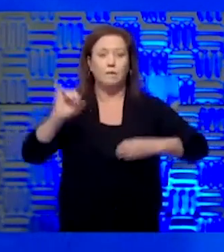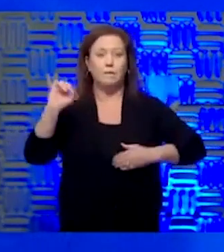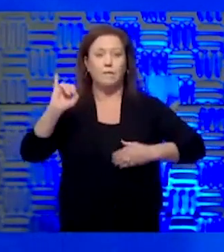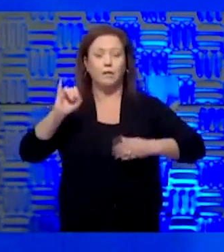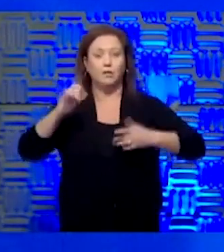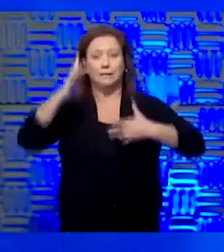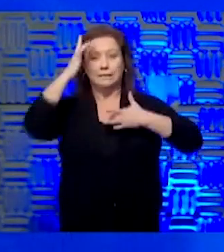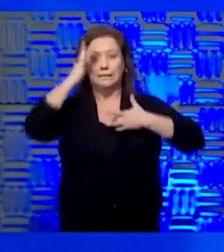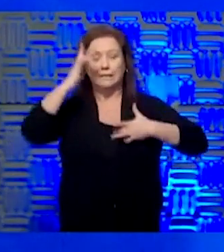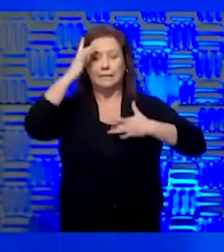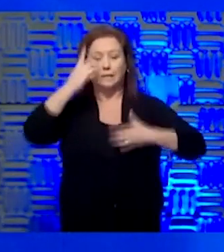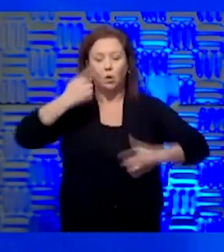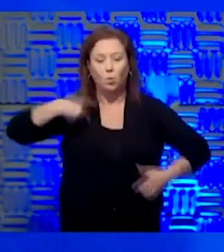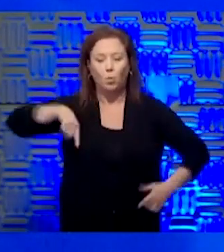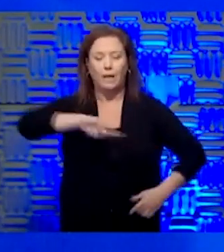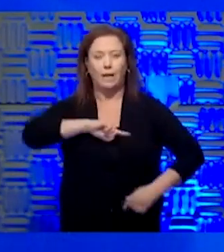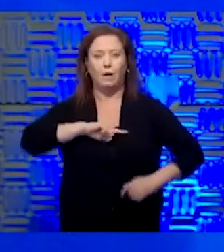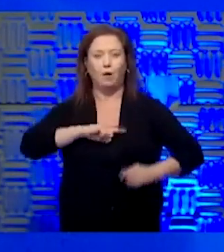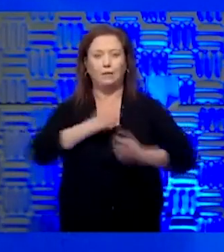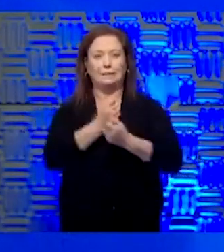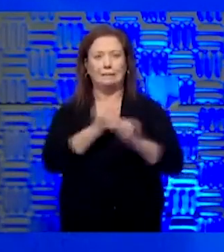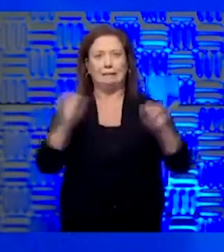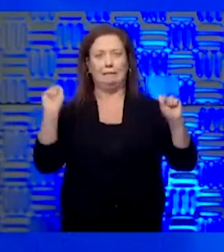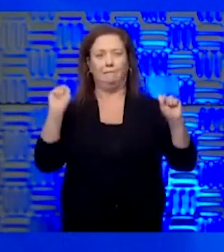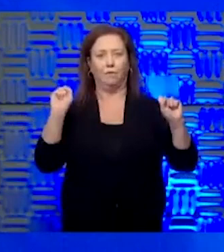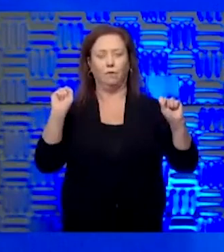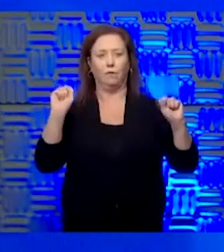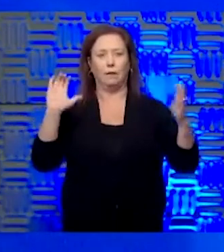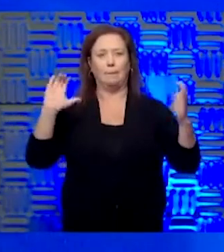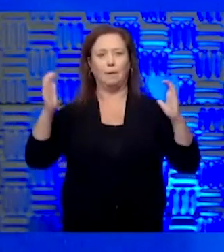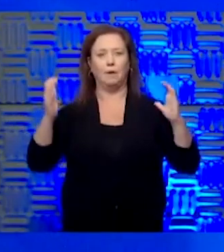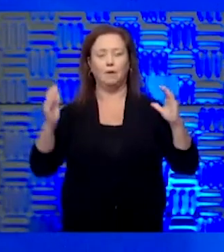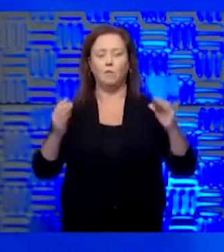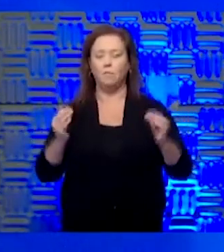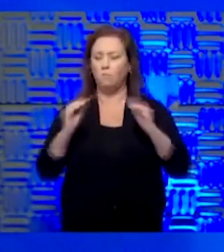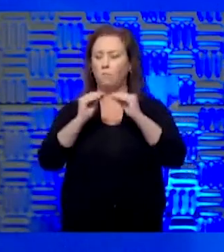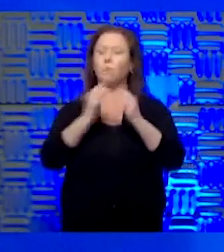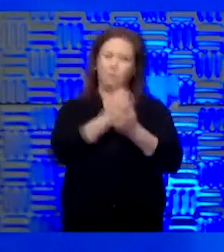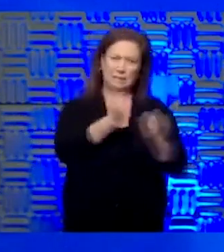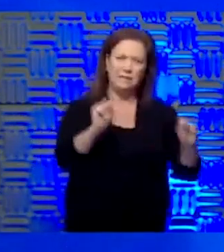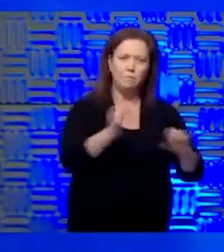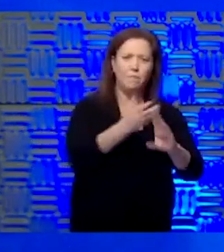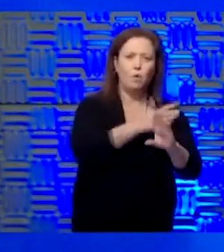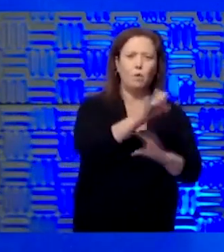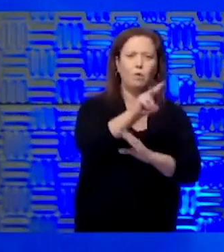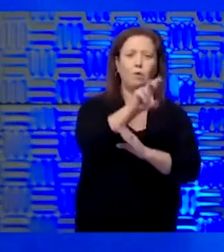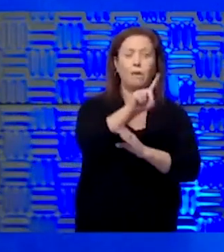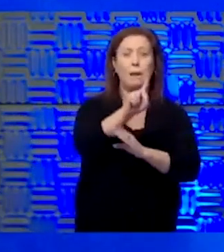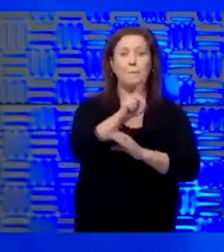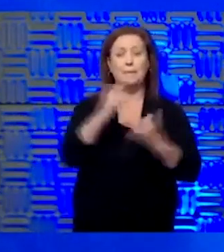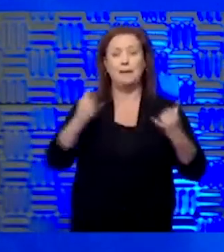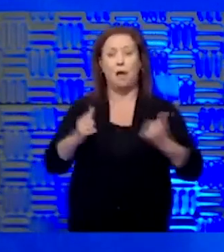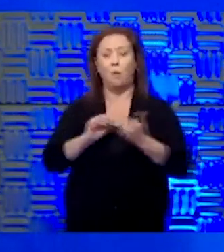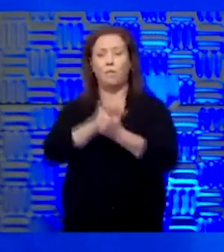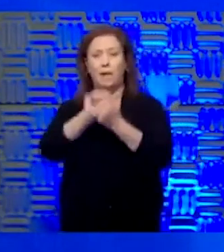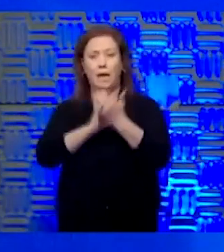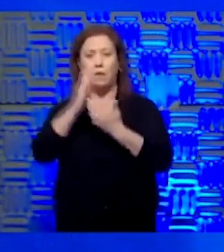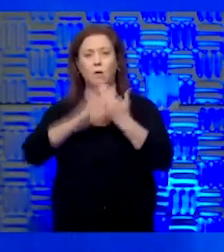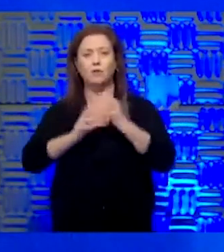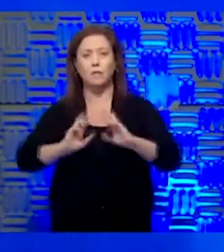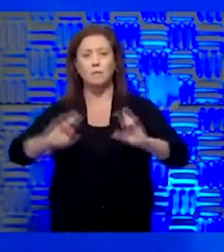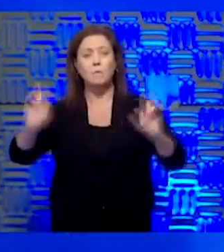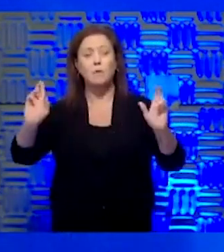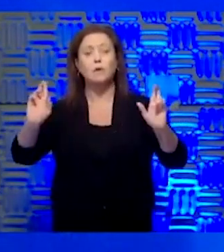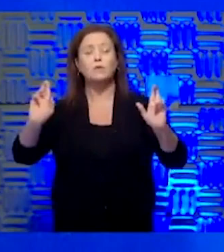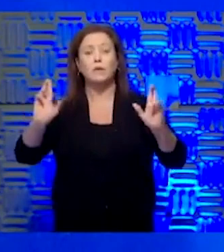are probably safer than we were before COVID. I think we were safe before, but what we've done with all the hand washing and all the preparation